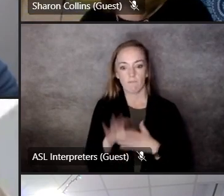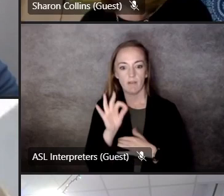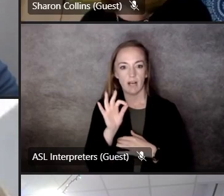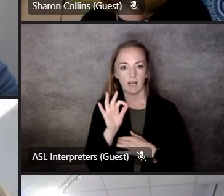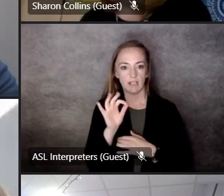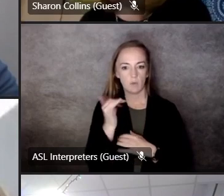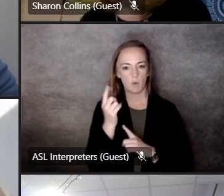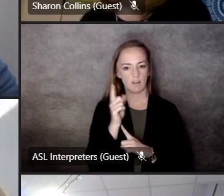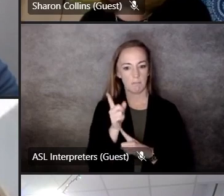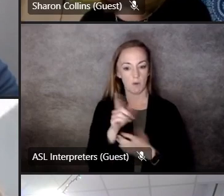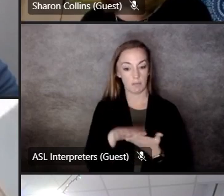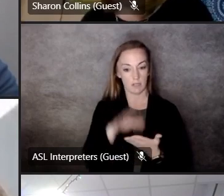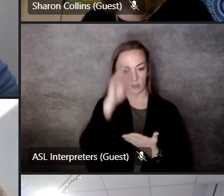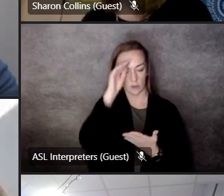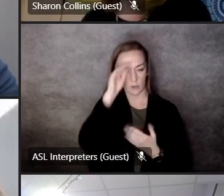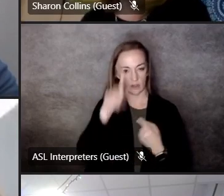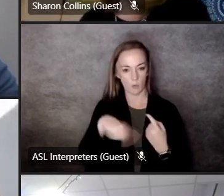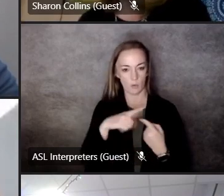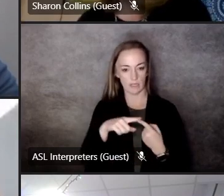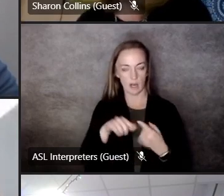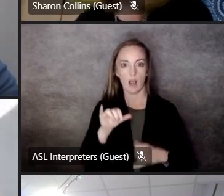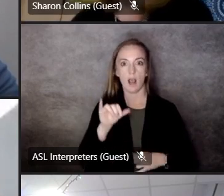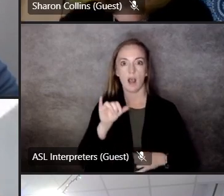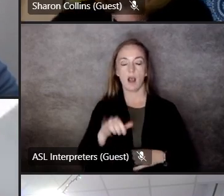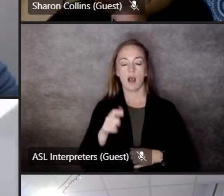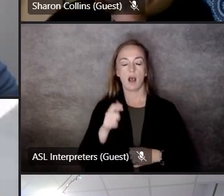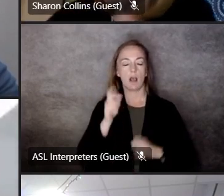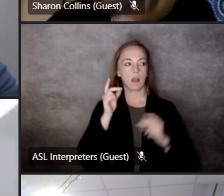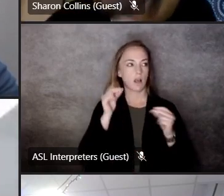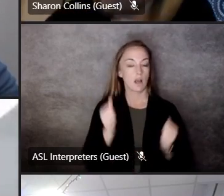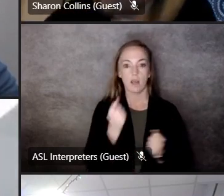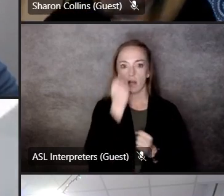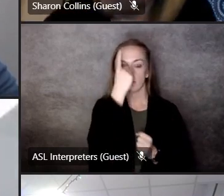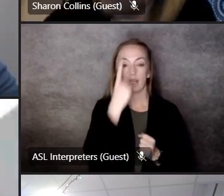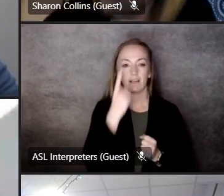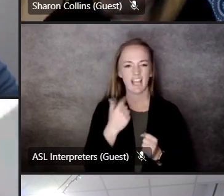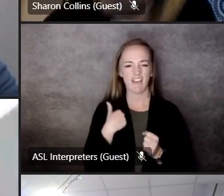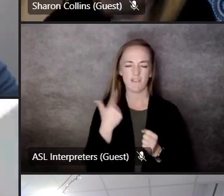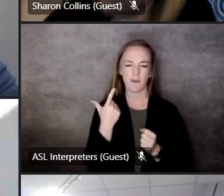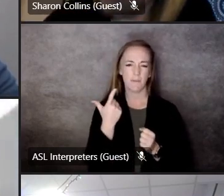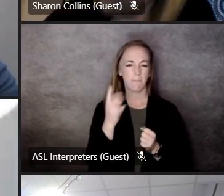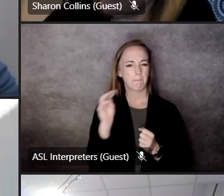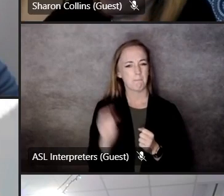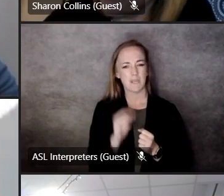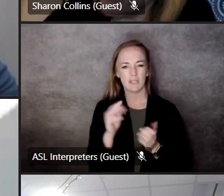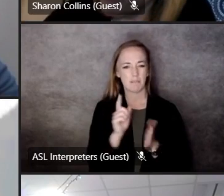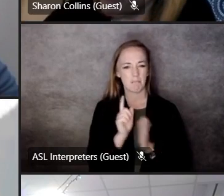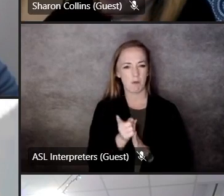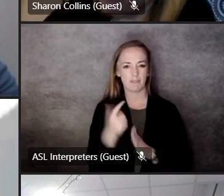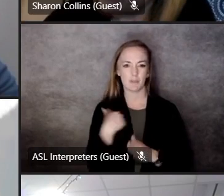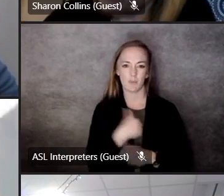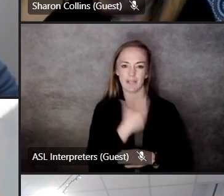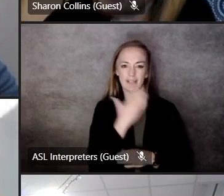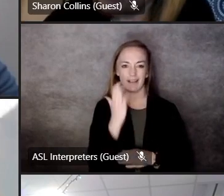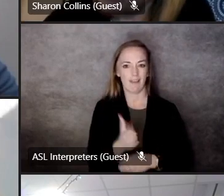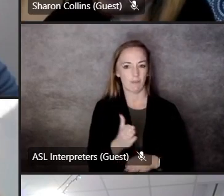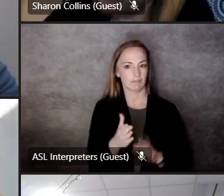them. And there are millions of these moments that are just never captured. And